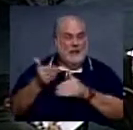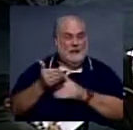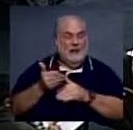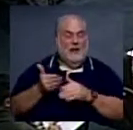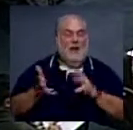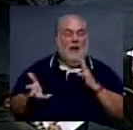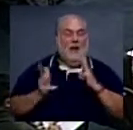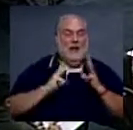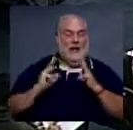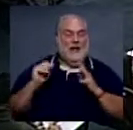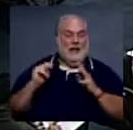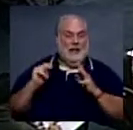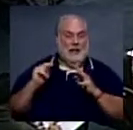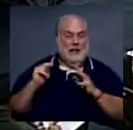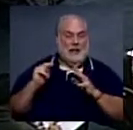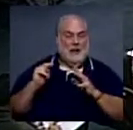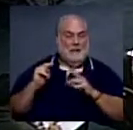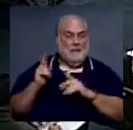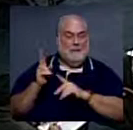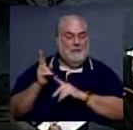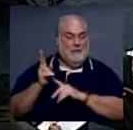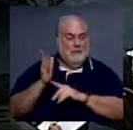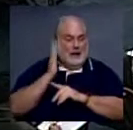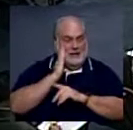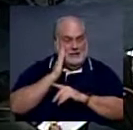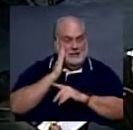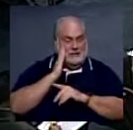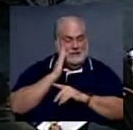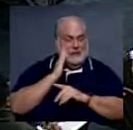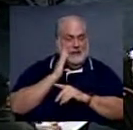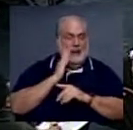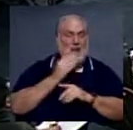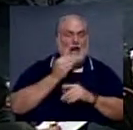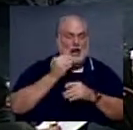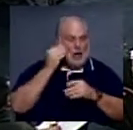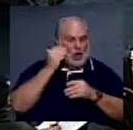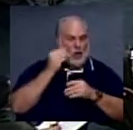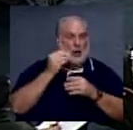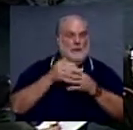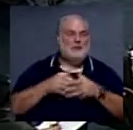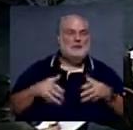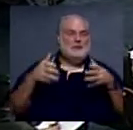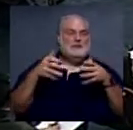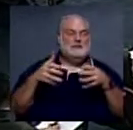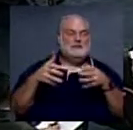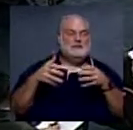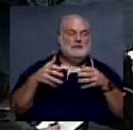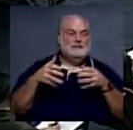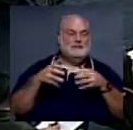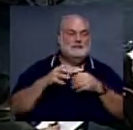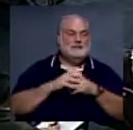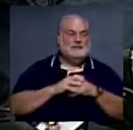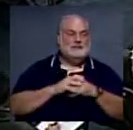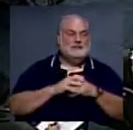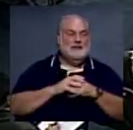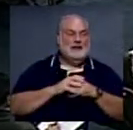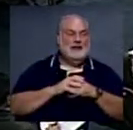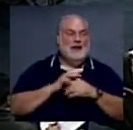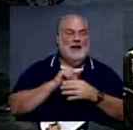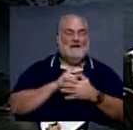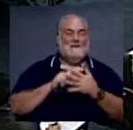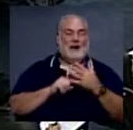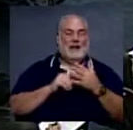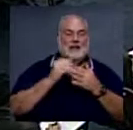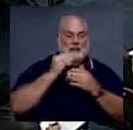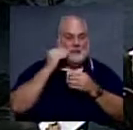package, 3 gift baskets from neighborhood associations, Come and Go gift card, and 5 neighborhood